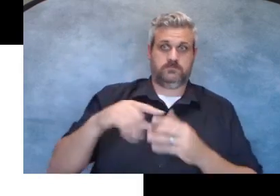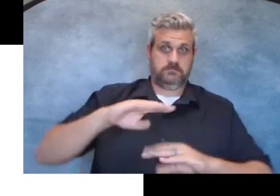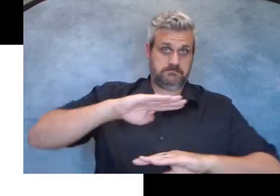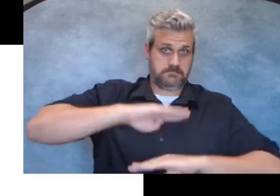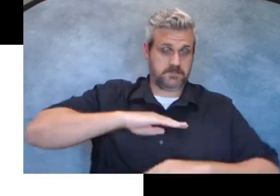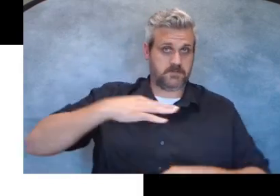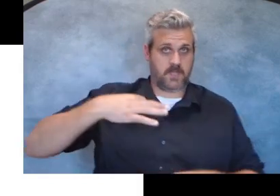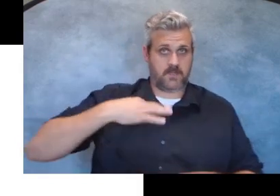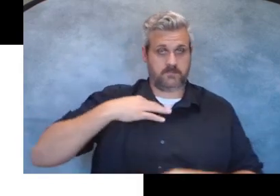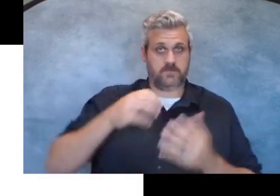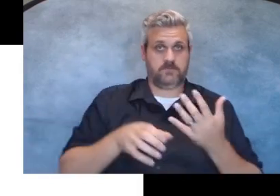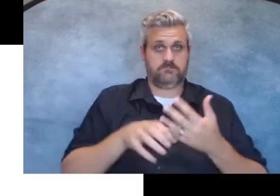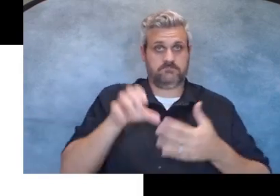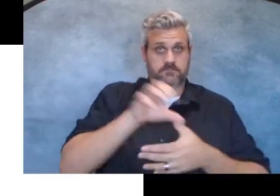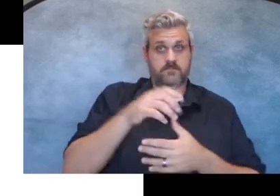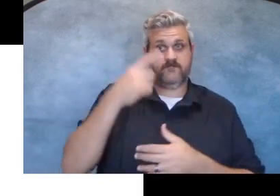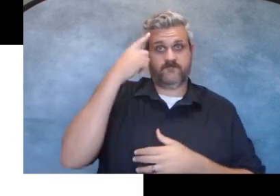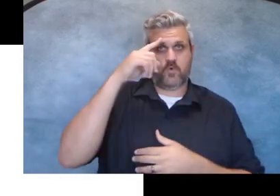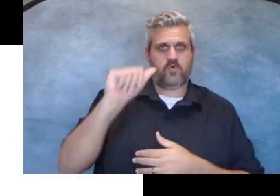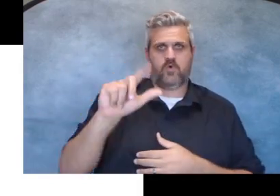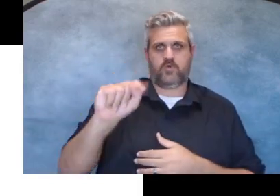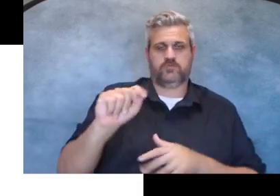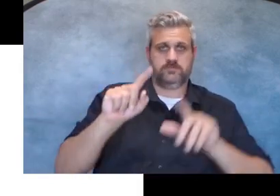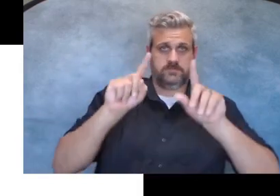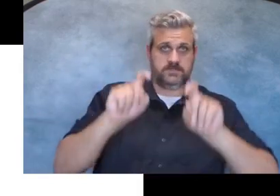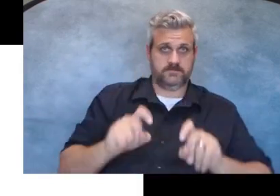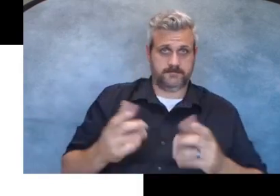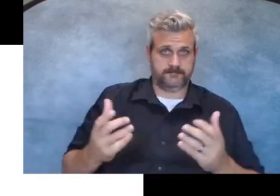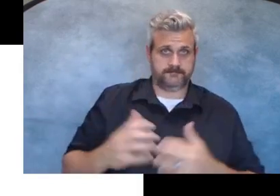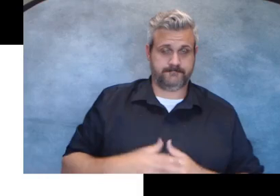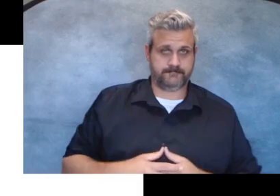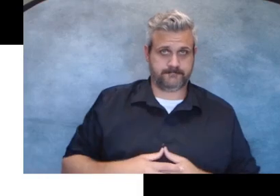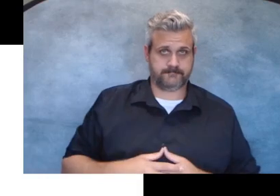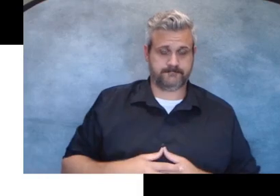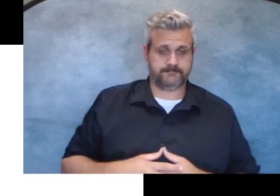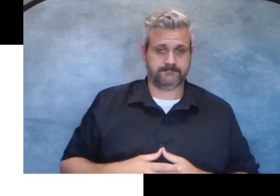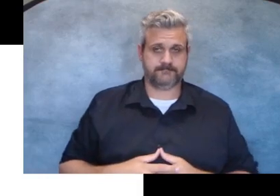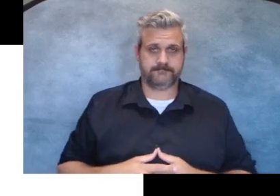eligibility requirements to participate in alternate assessment.